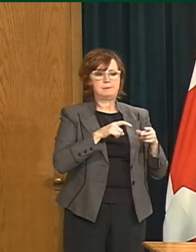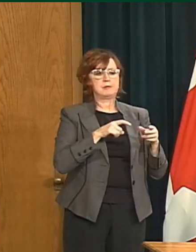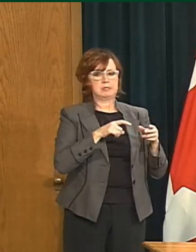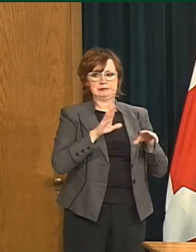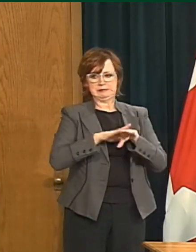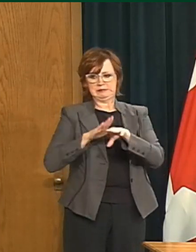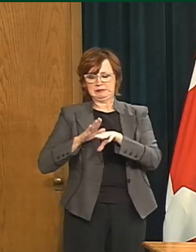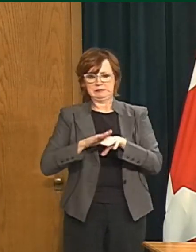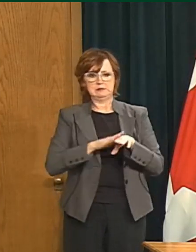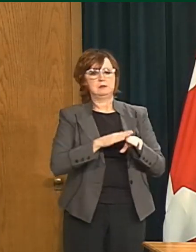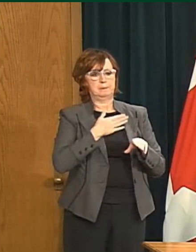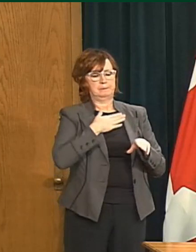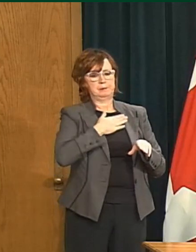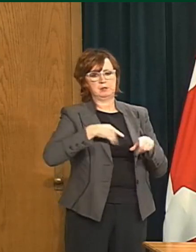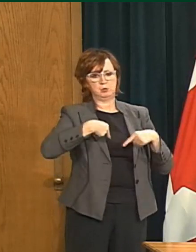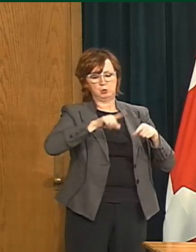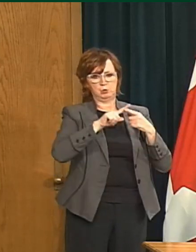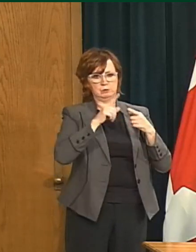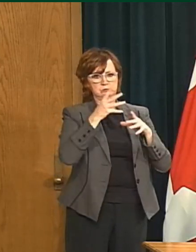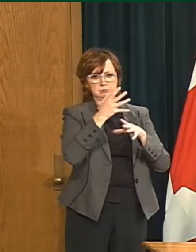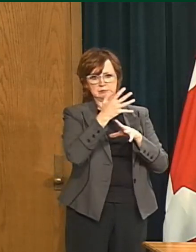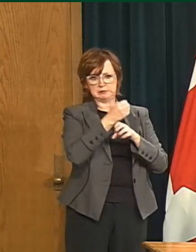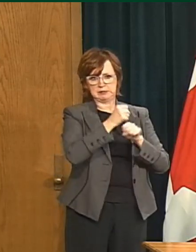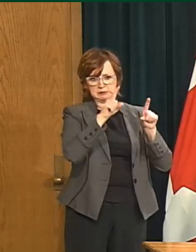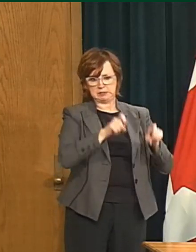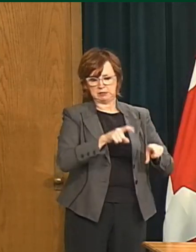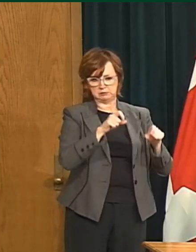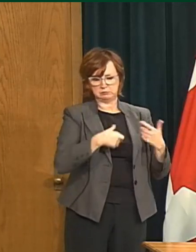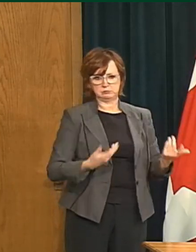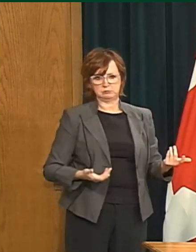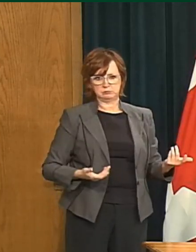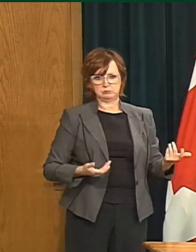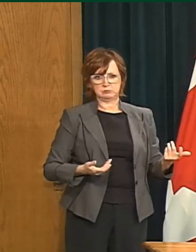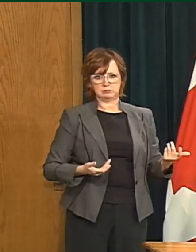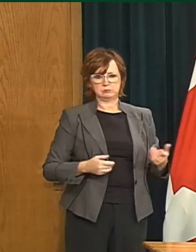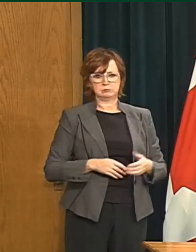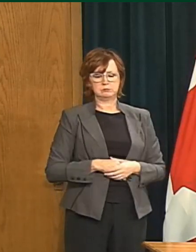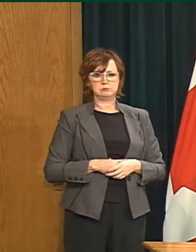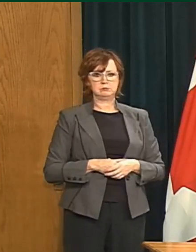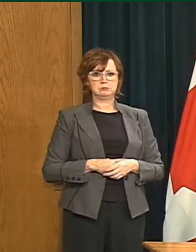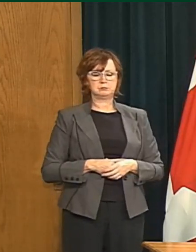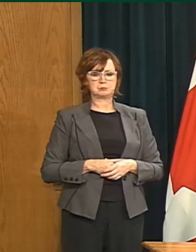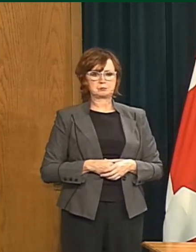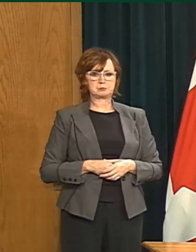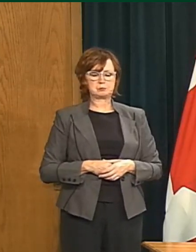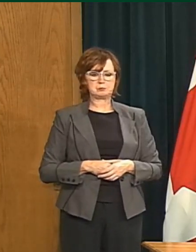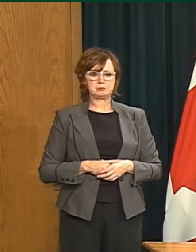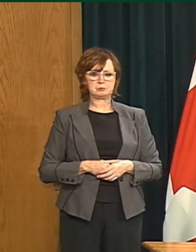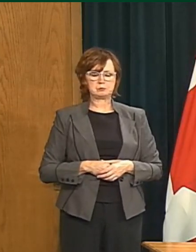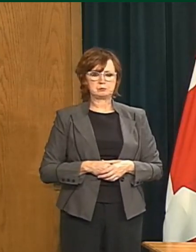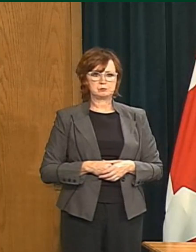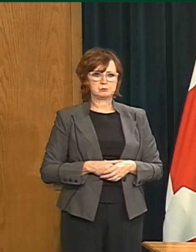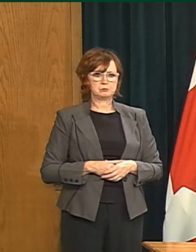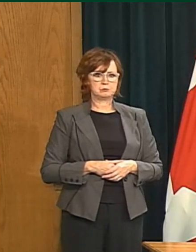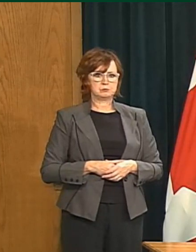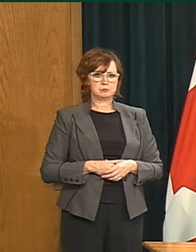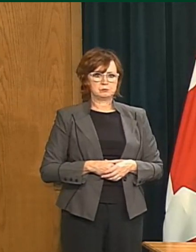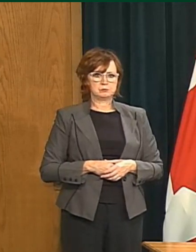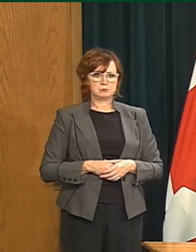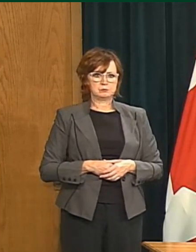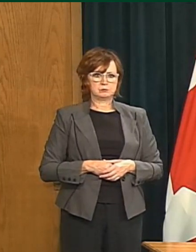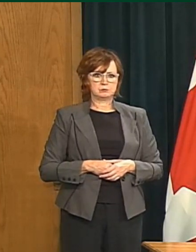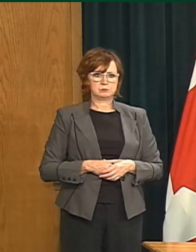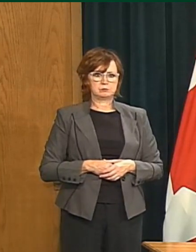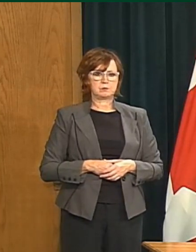a strong relationship and partnership with municipalities to get ahead of that and to make sure that if there's any further things that